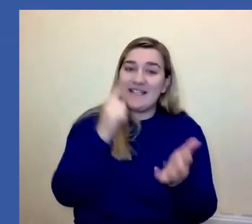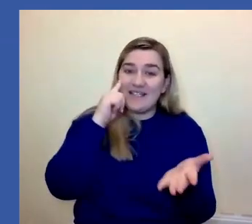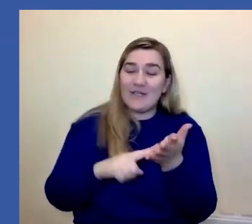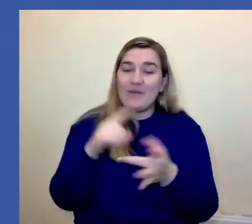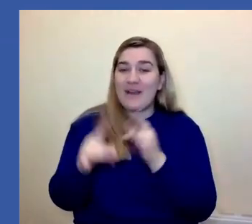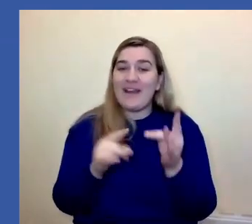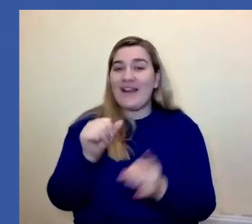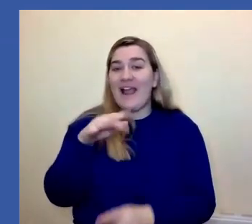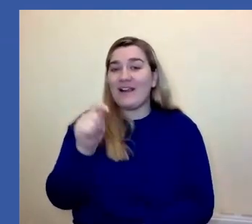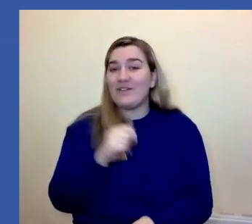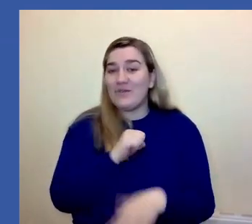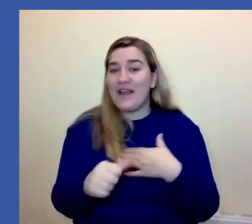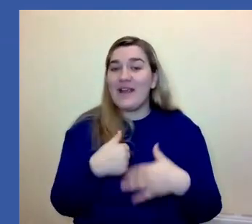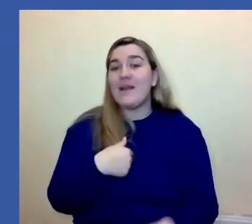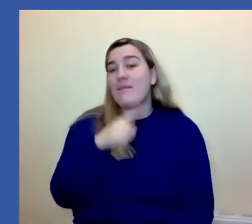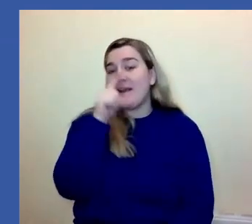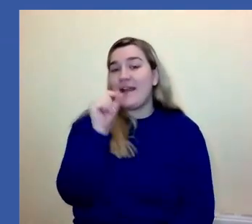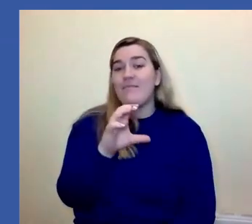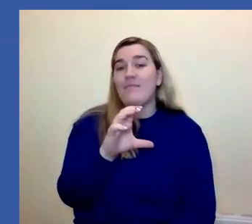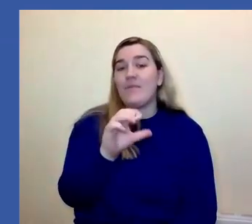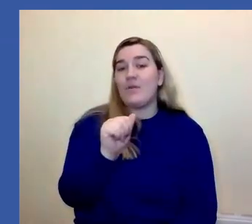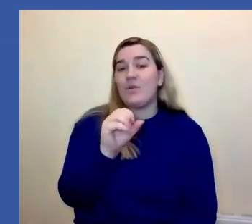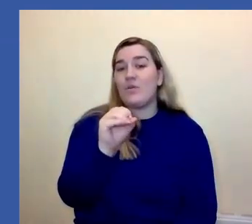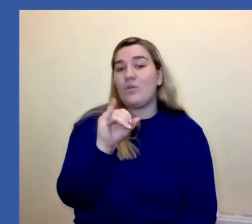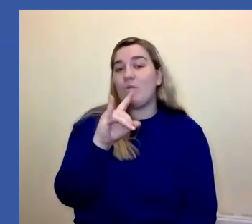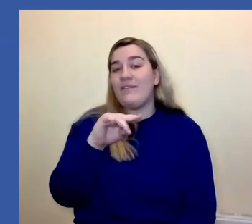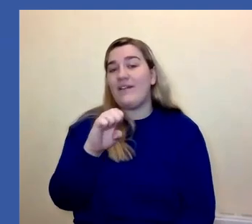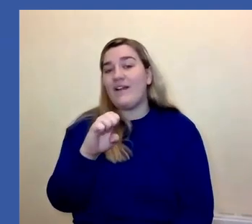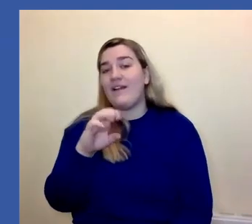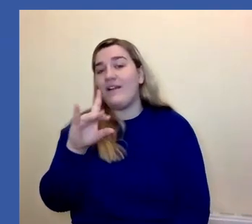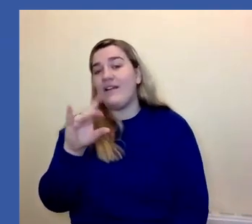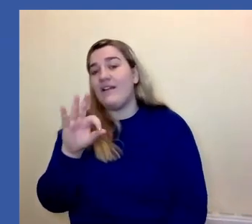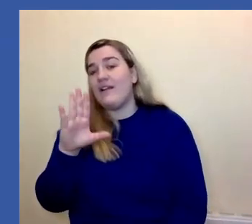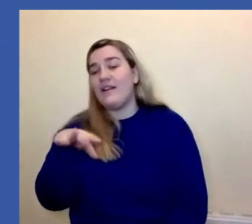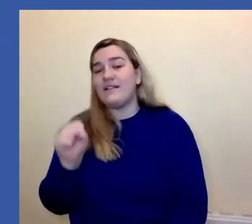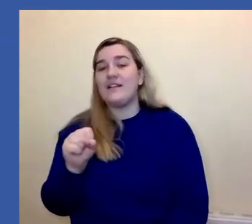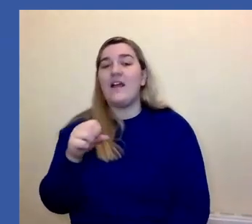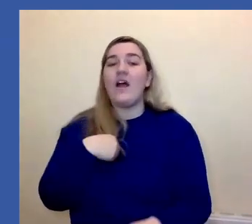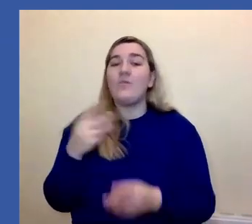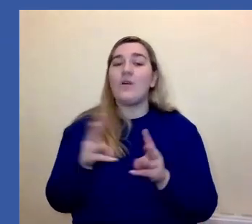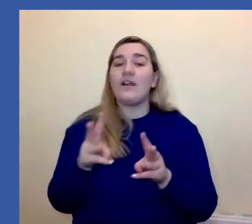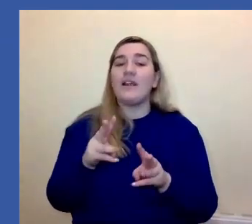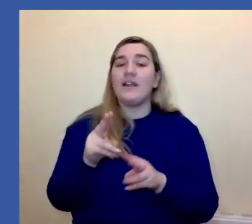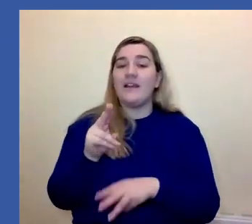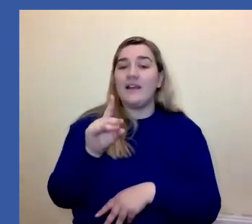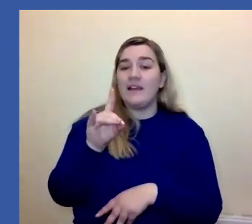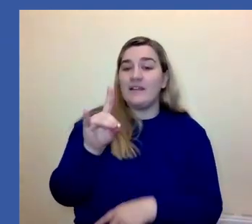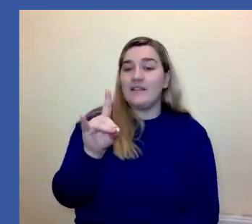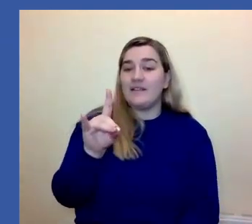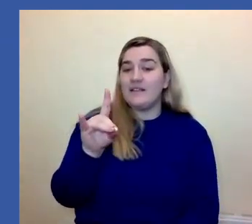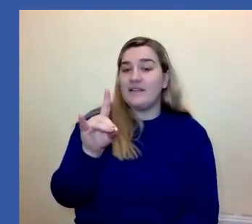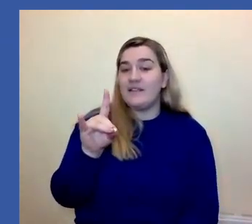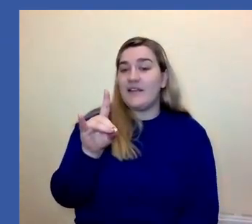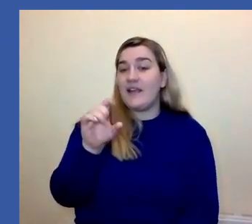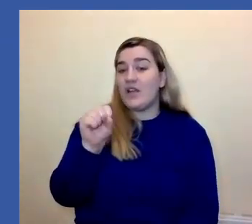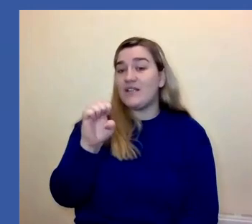today. As Derval says, my name is Caoimhe Gleeson and I work in the HSE National Office for Human Rights and Equality Policy. The